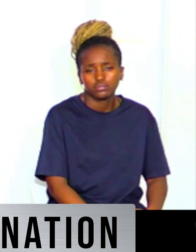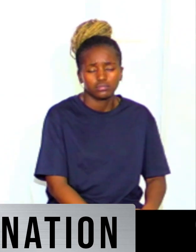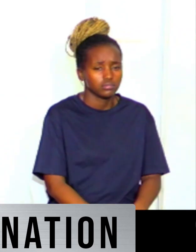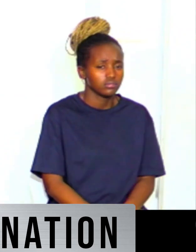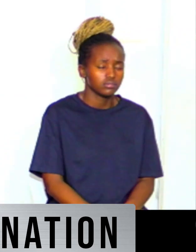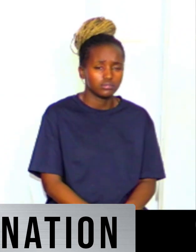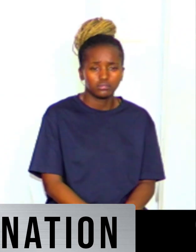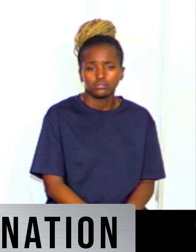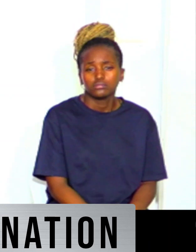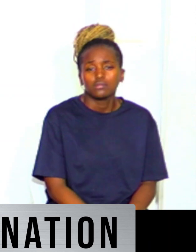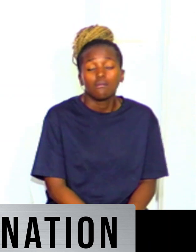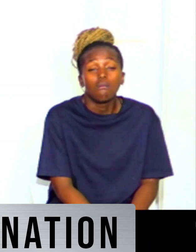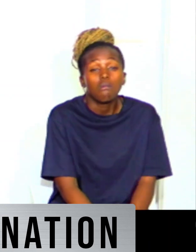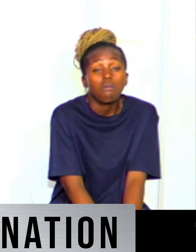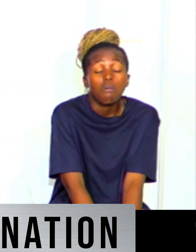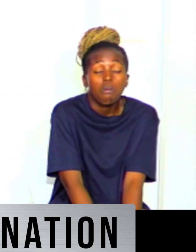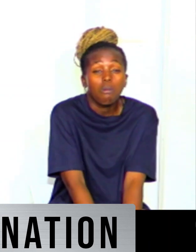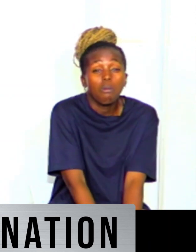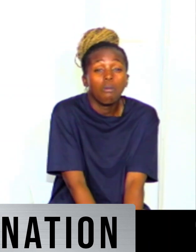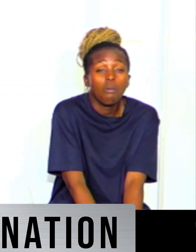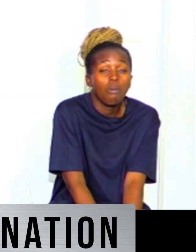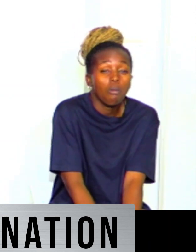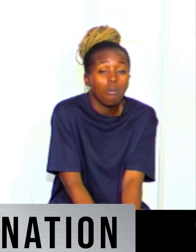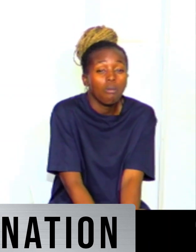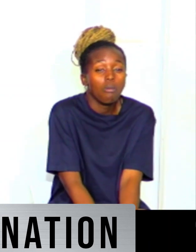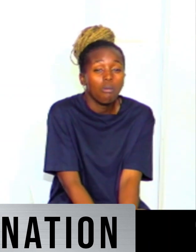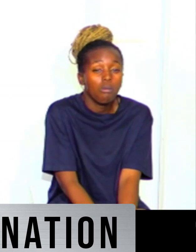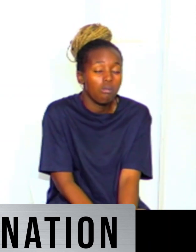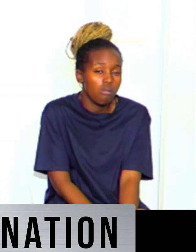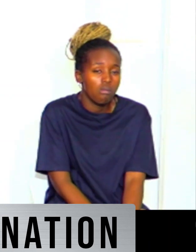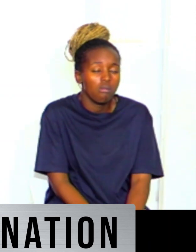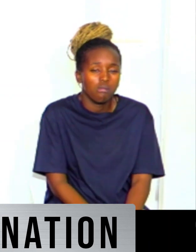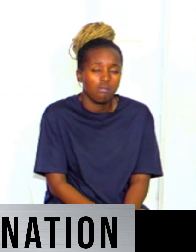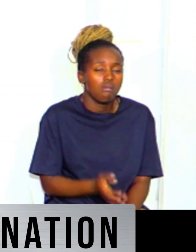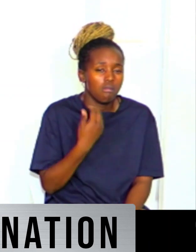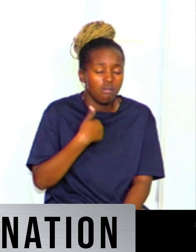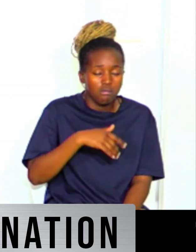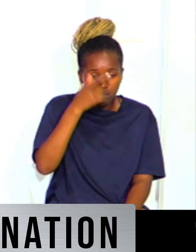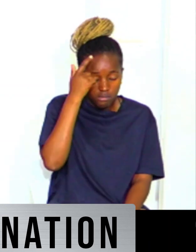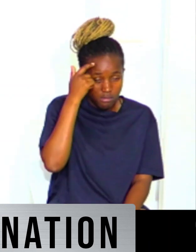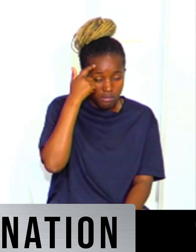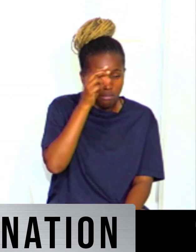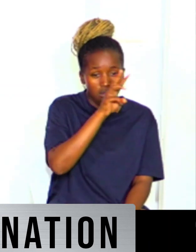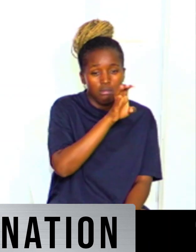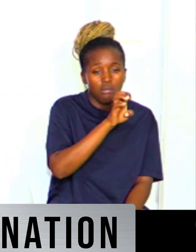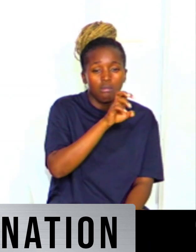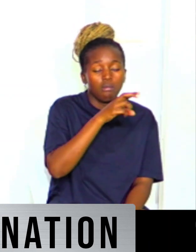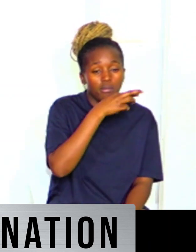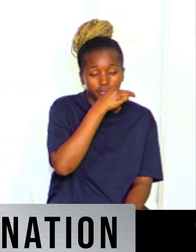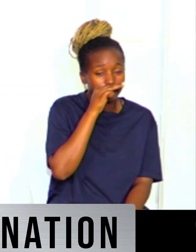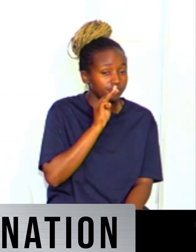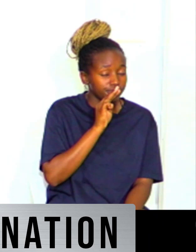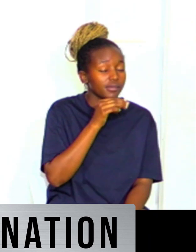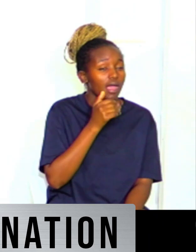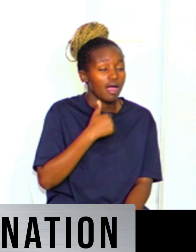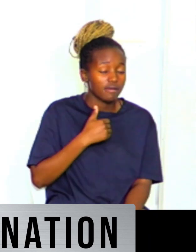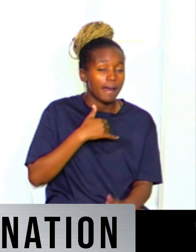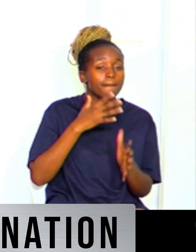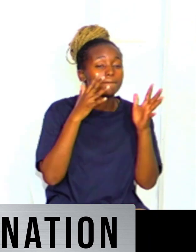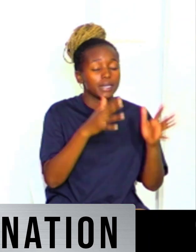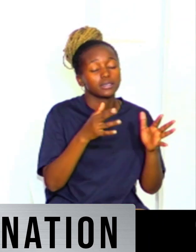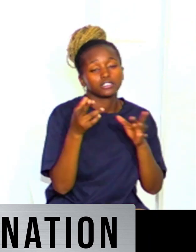Bungoma County. Remember that I think he played a bigger role in making the president of the Republic of Kenya a president. Remember that he